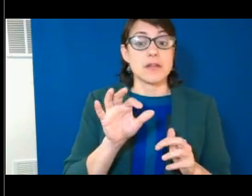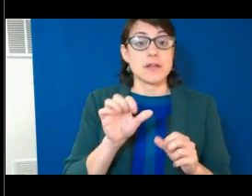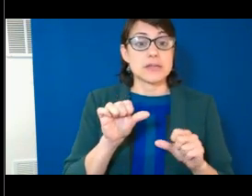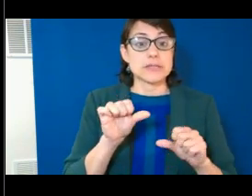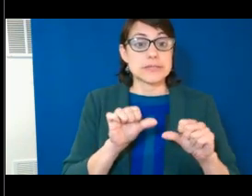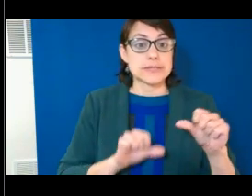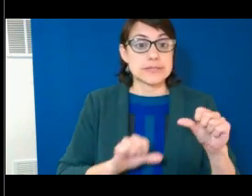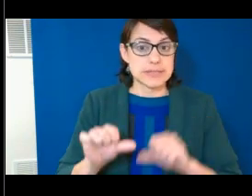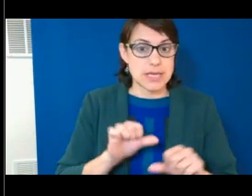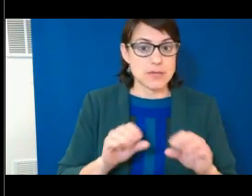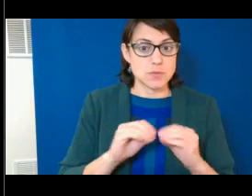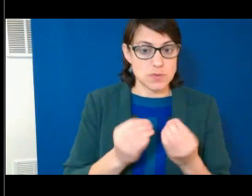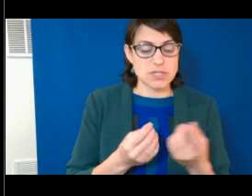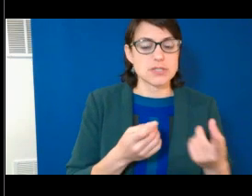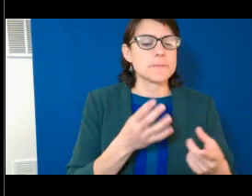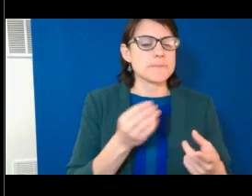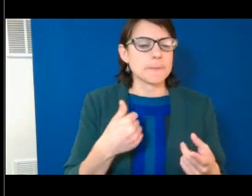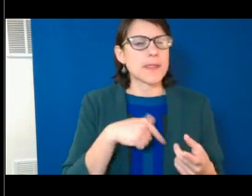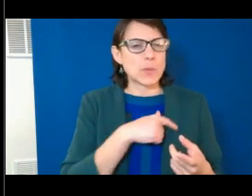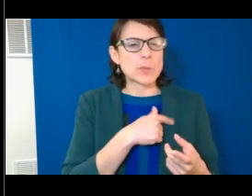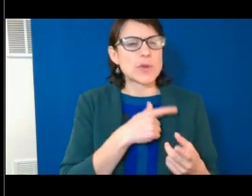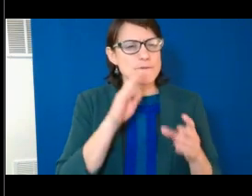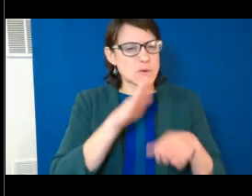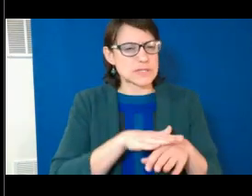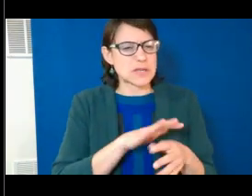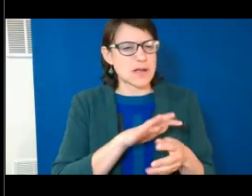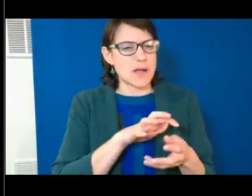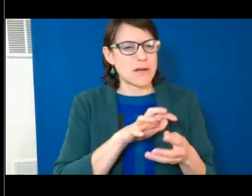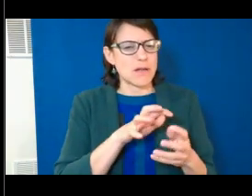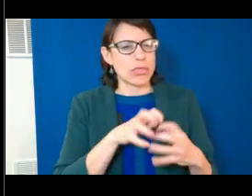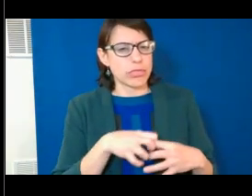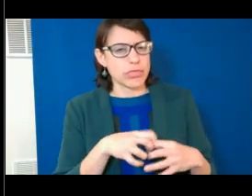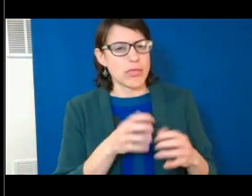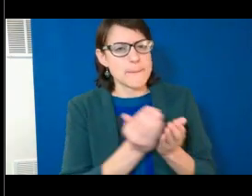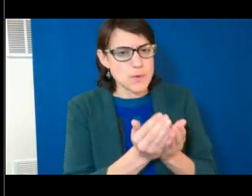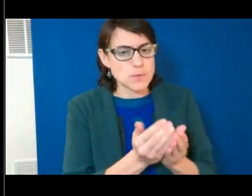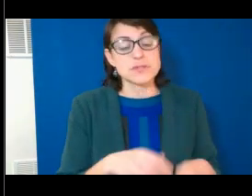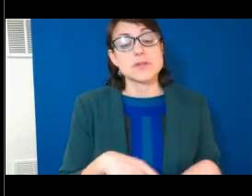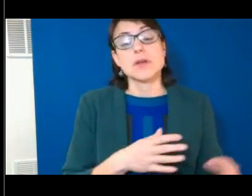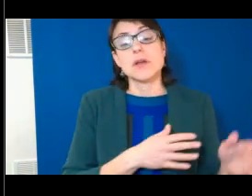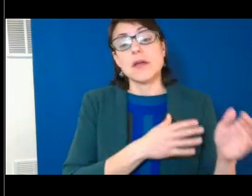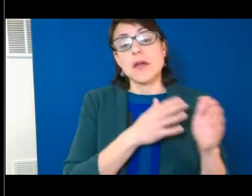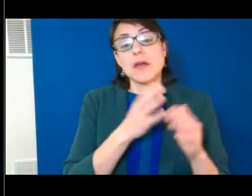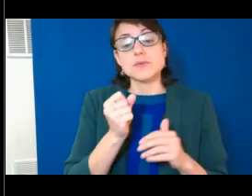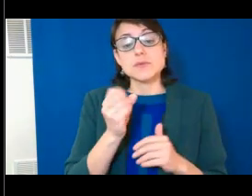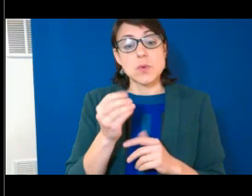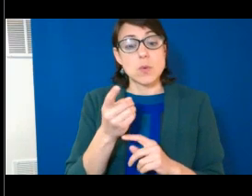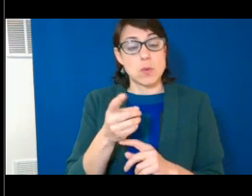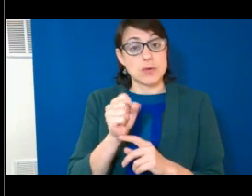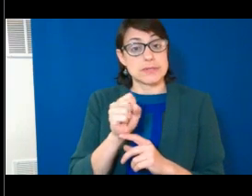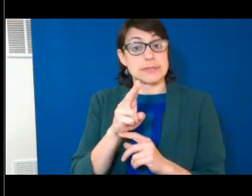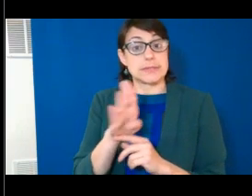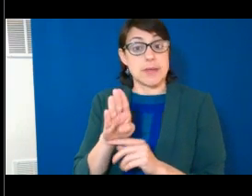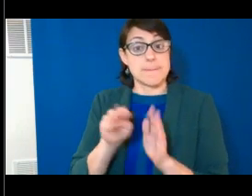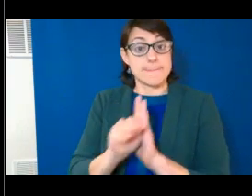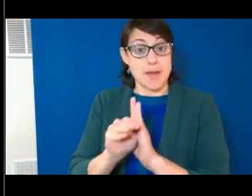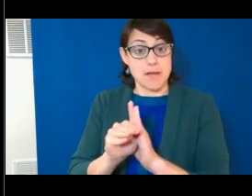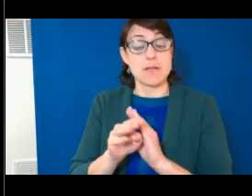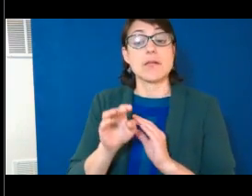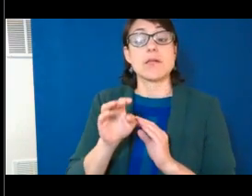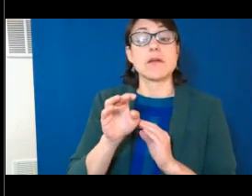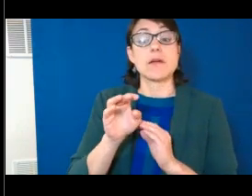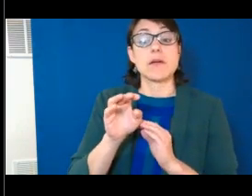fisheries. And so the idea with that model is that the sub-award competitions that these other entities are running is